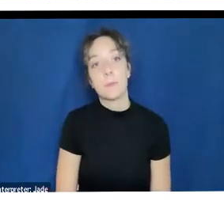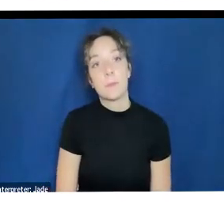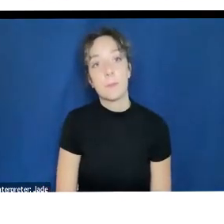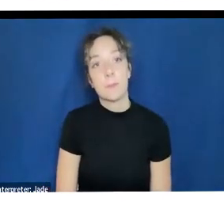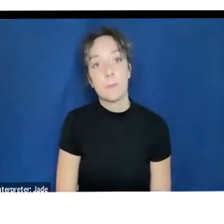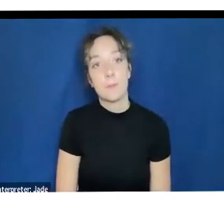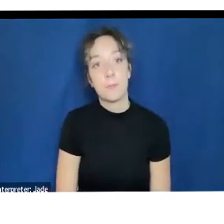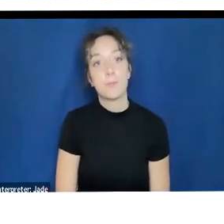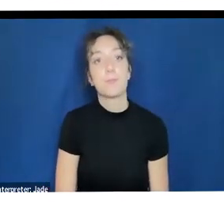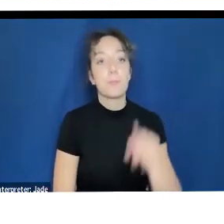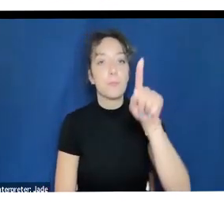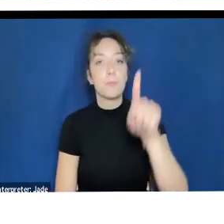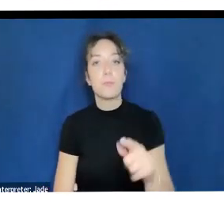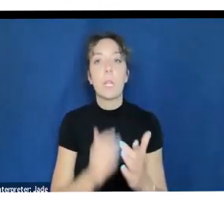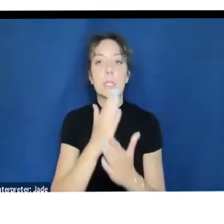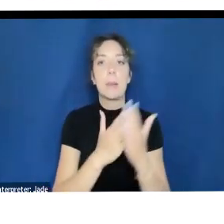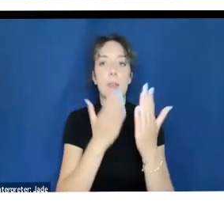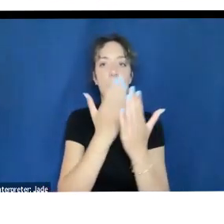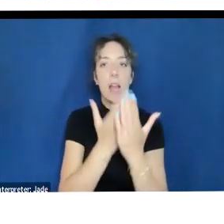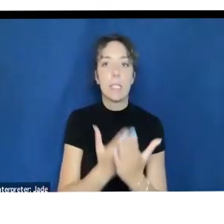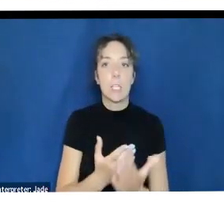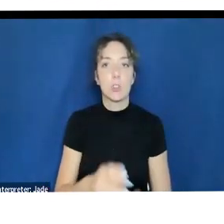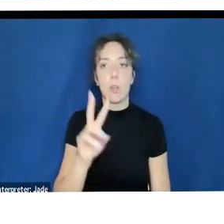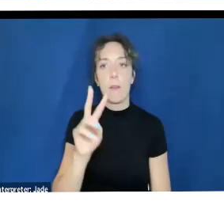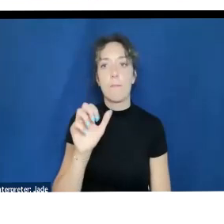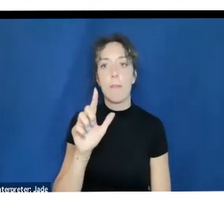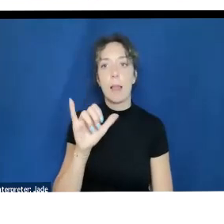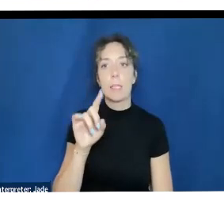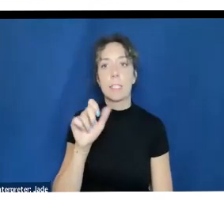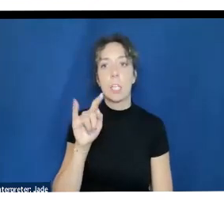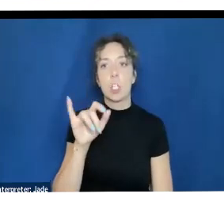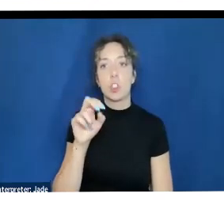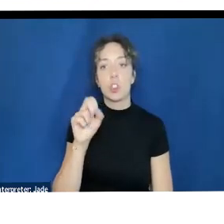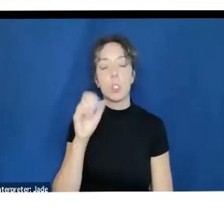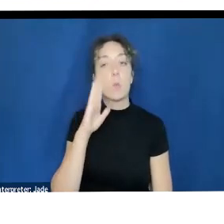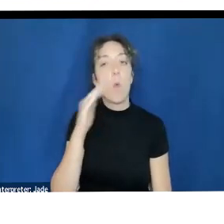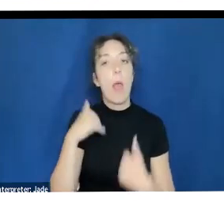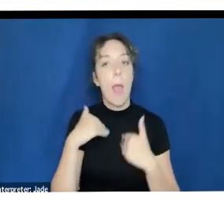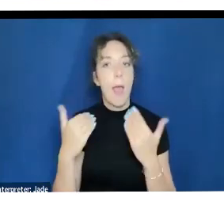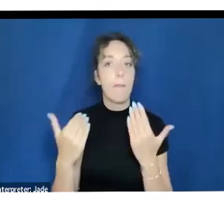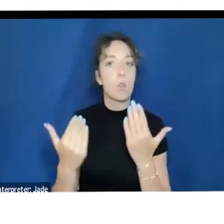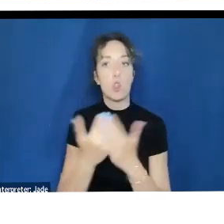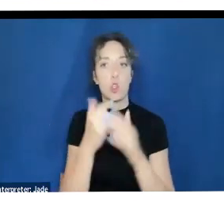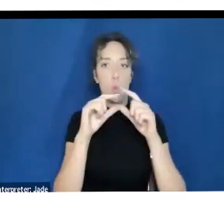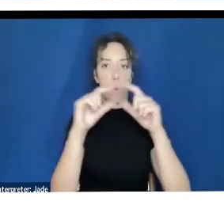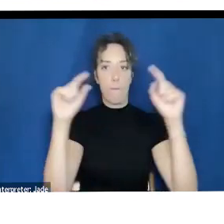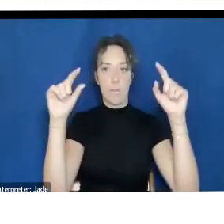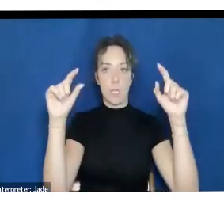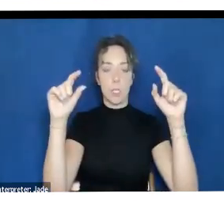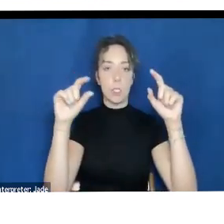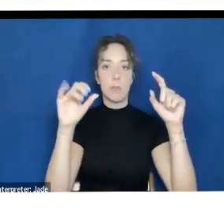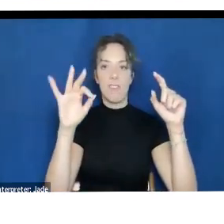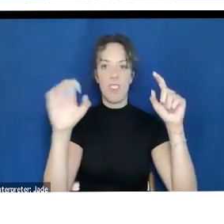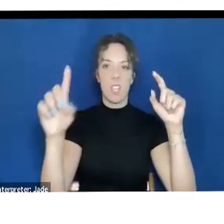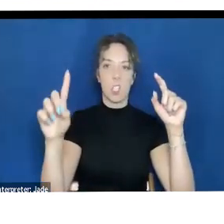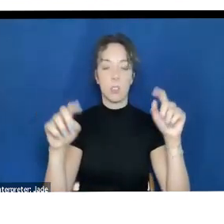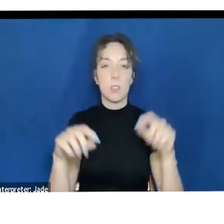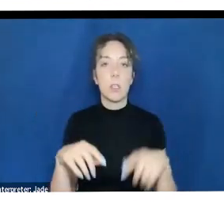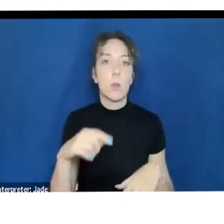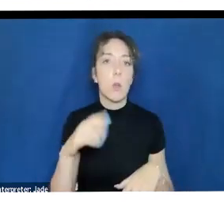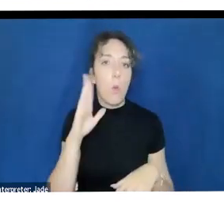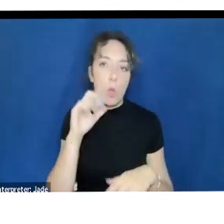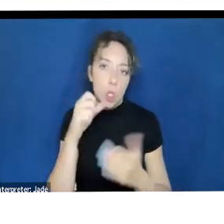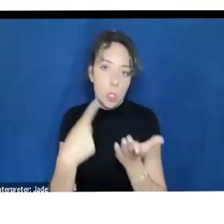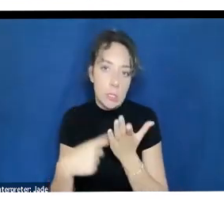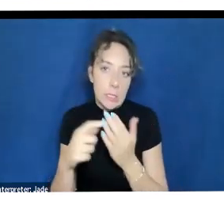These are some of the validations that we will have on this new field. I won't talk about them specifically here,